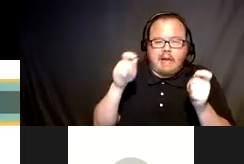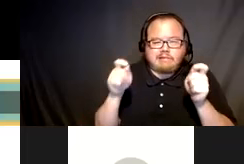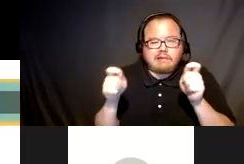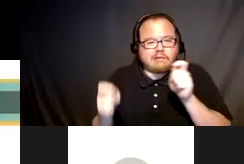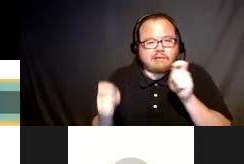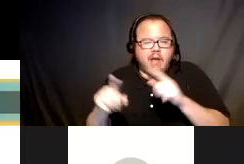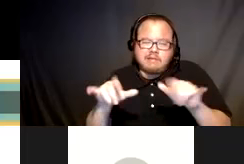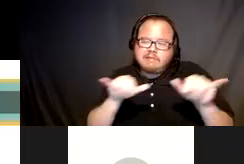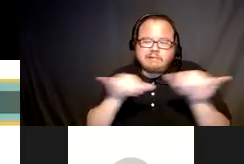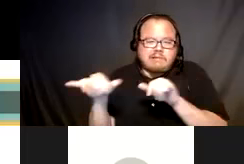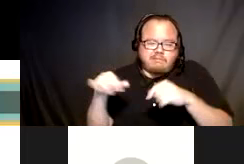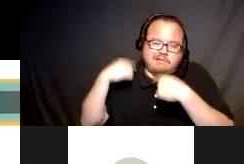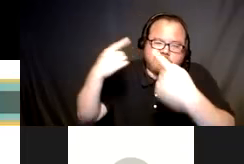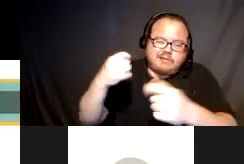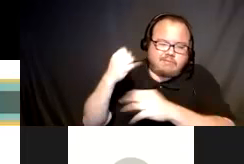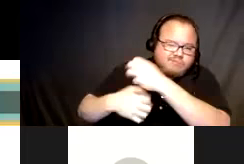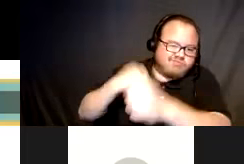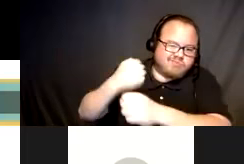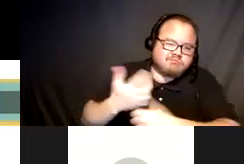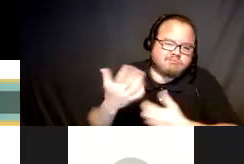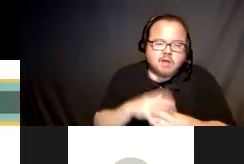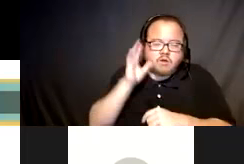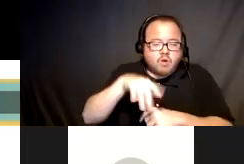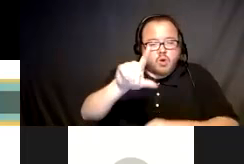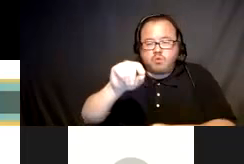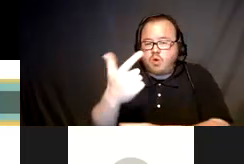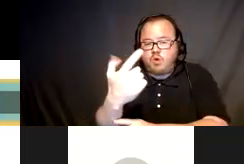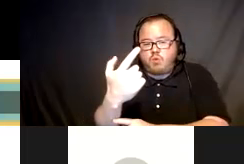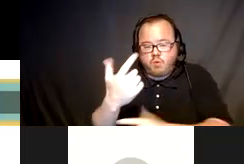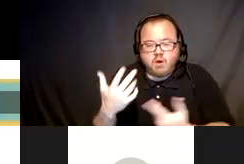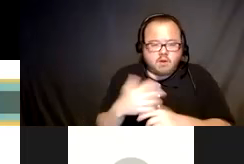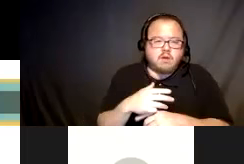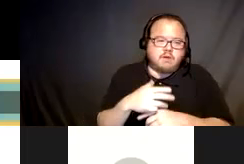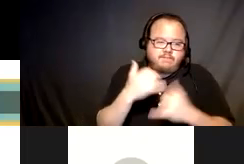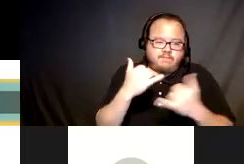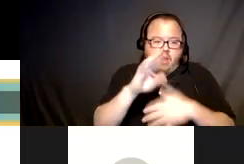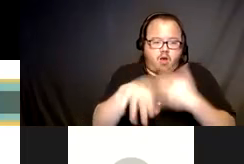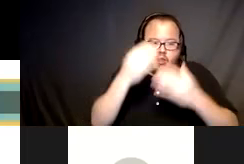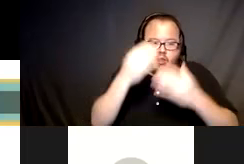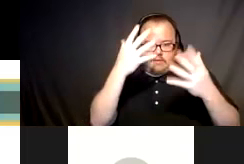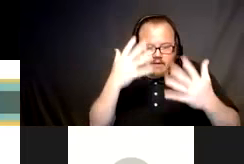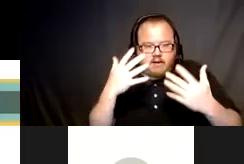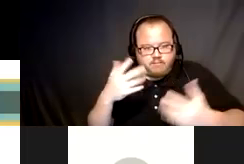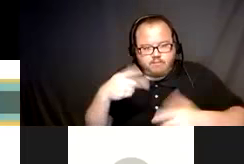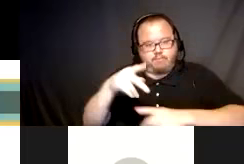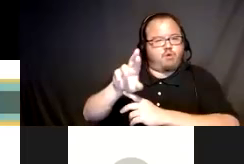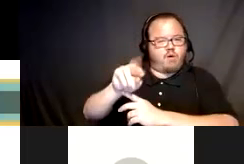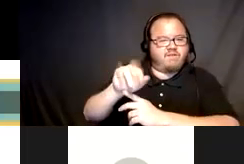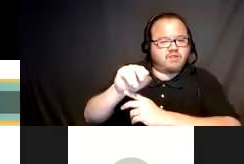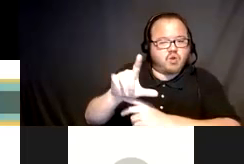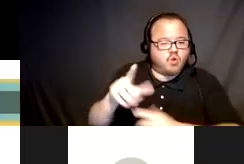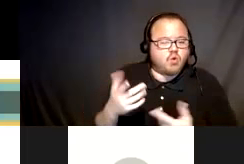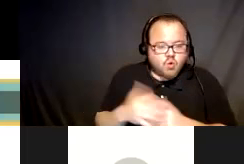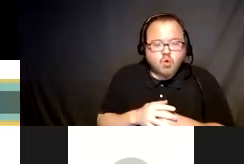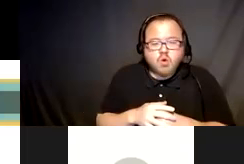it's very similar. And it's important to note that 2021 is provisional data at this time. And although any death by suicide